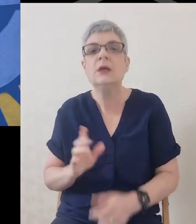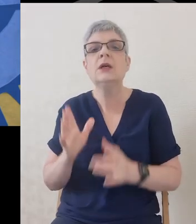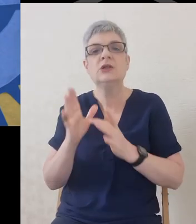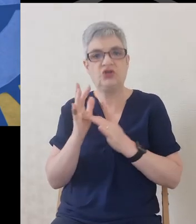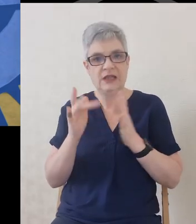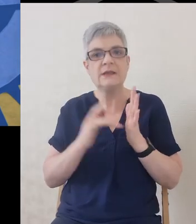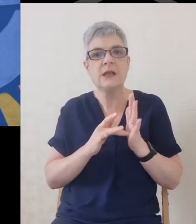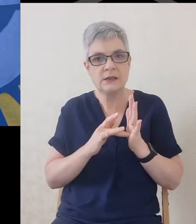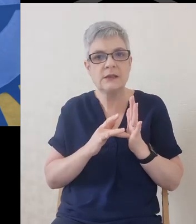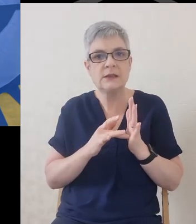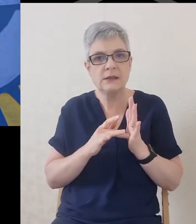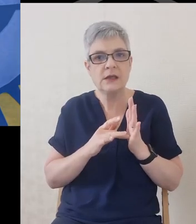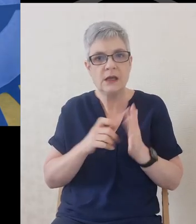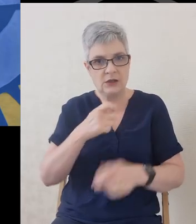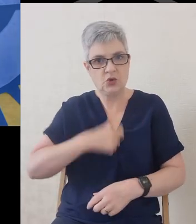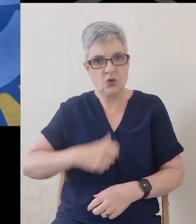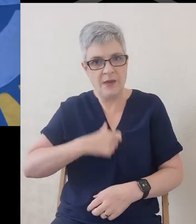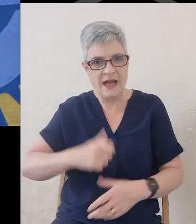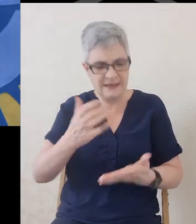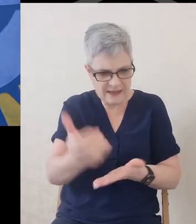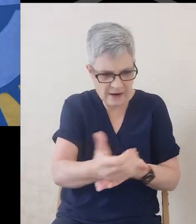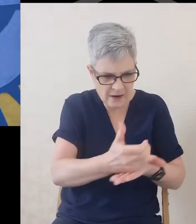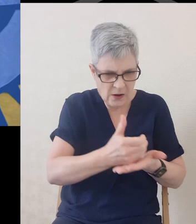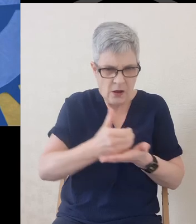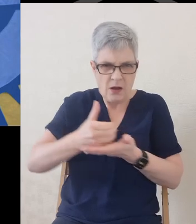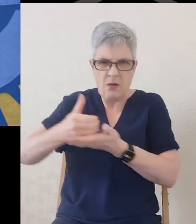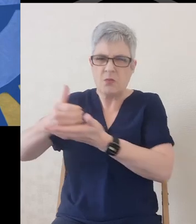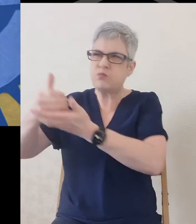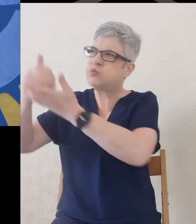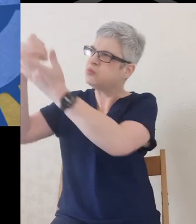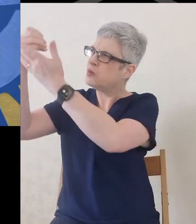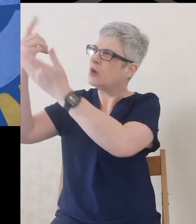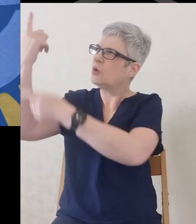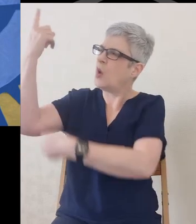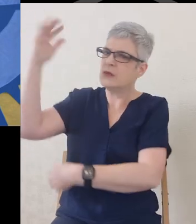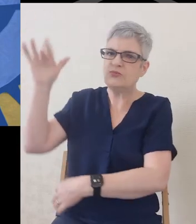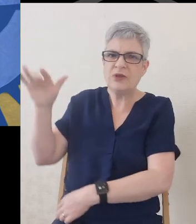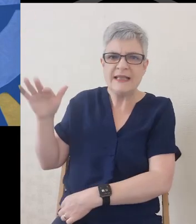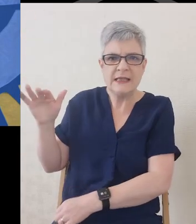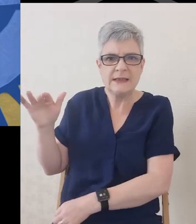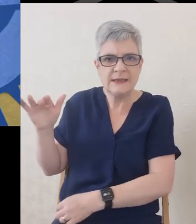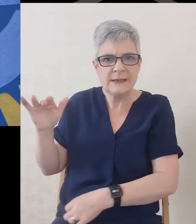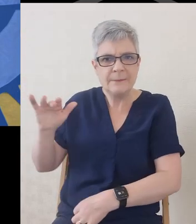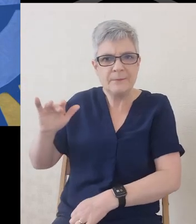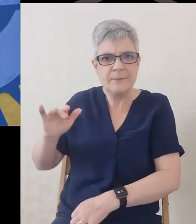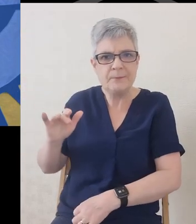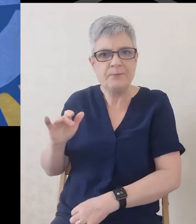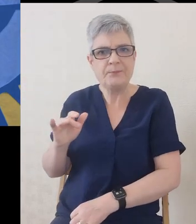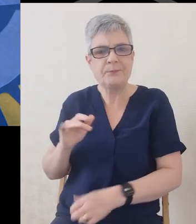Jesus has taken that humanity right into the very presence of God.